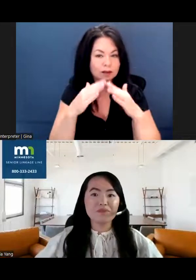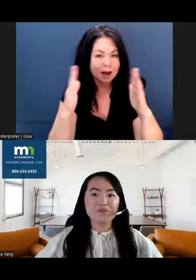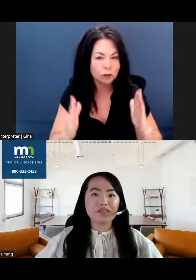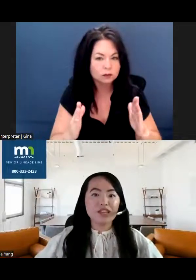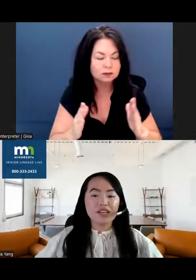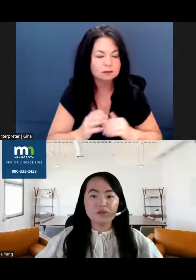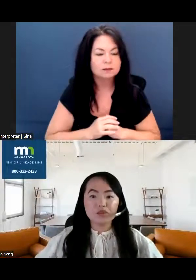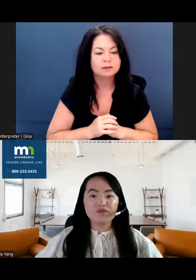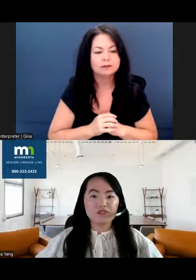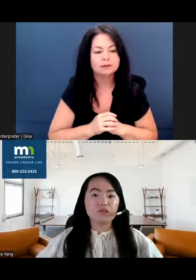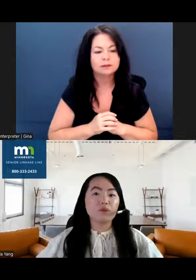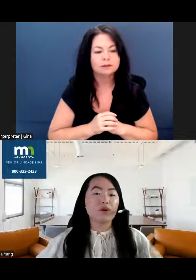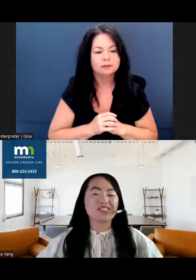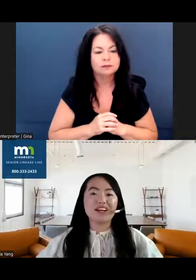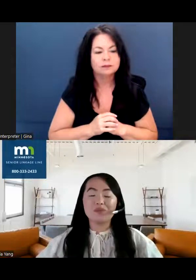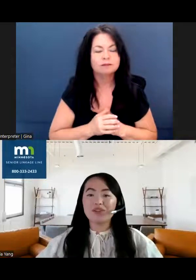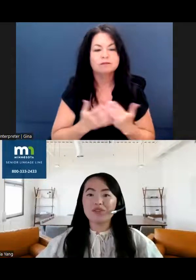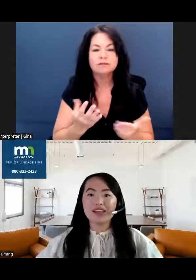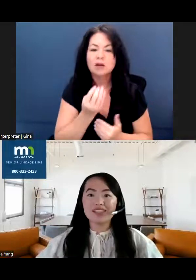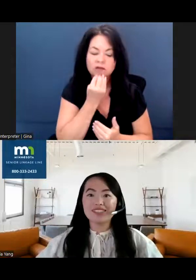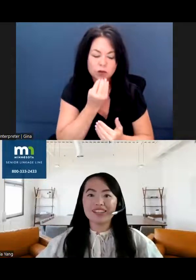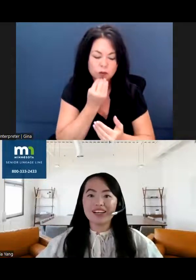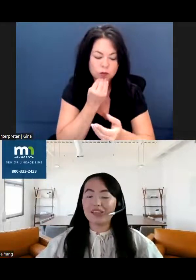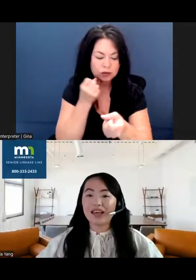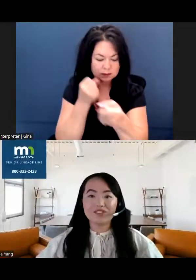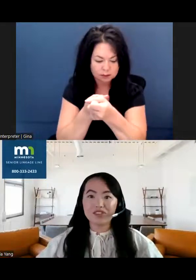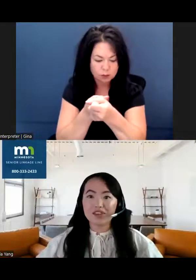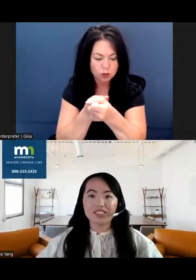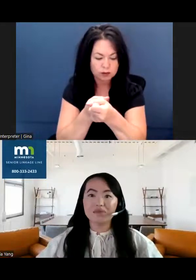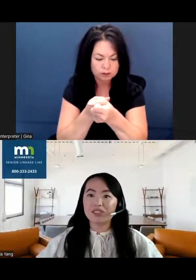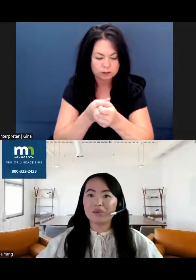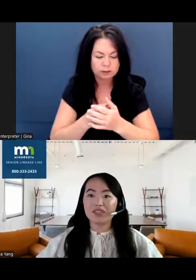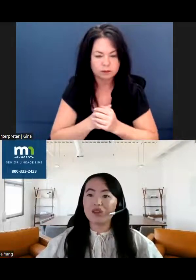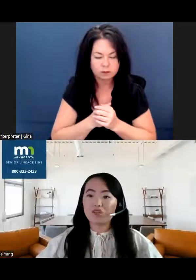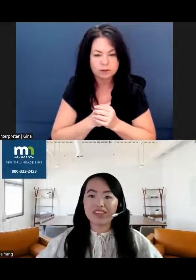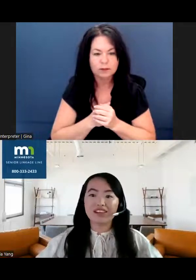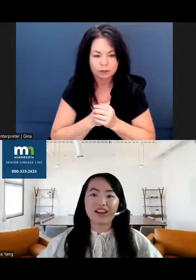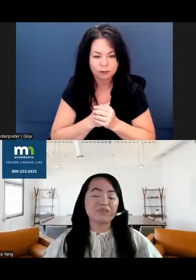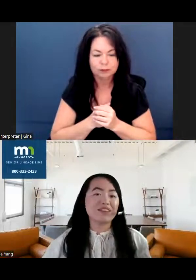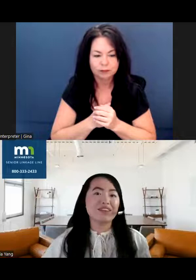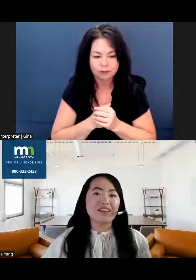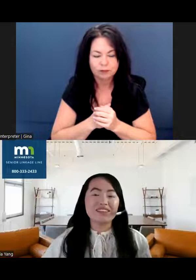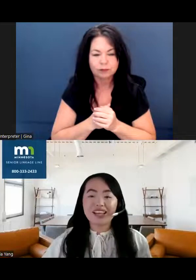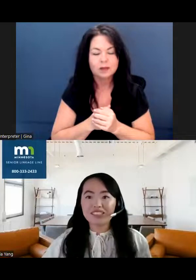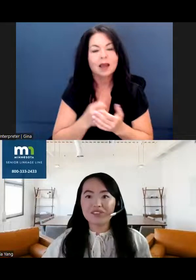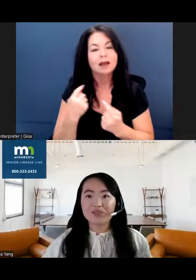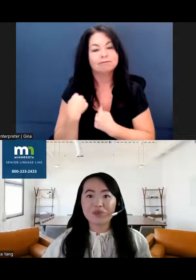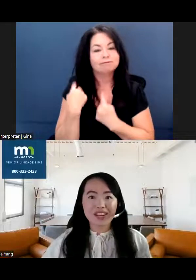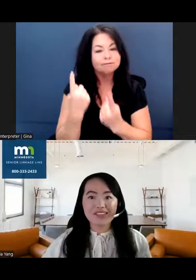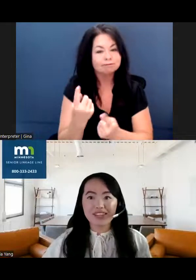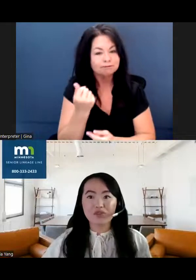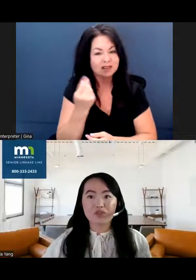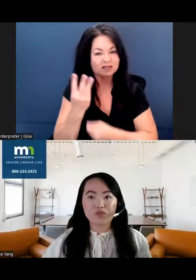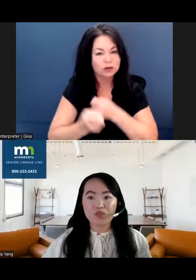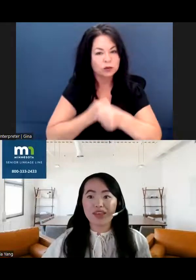one here is with food support. We know that the past few years, especially with COVID, there has been lots of